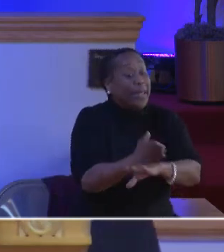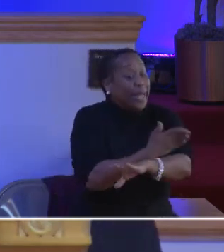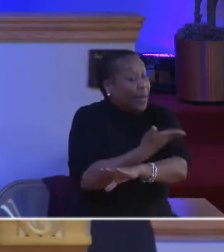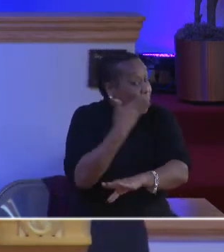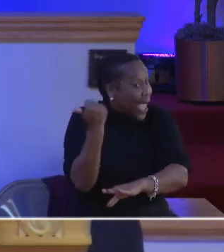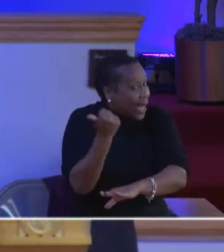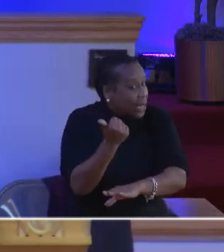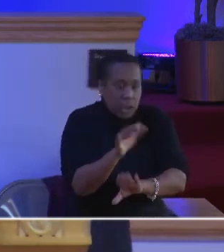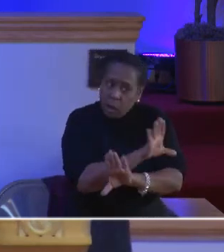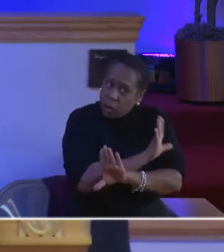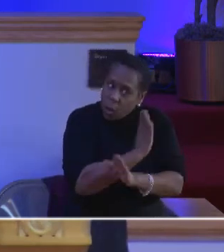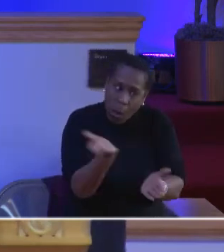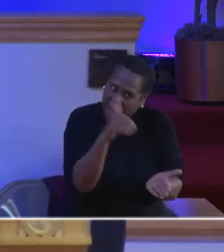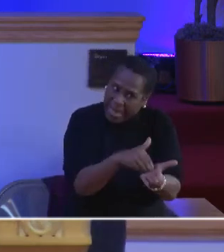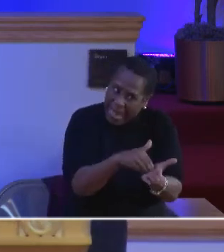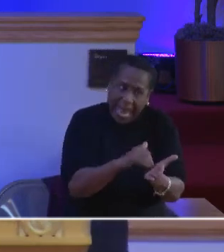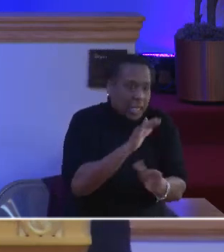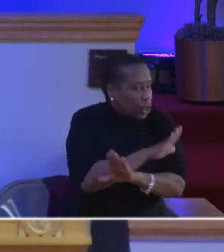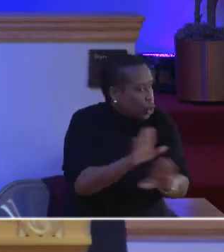don't do that no more."